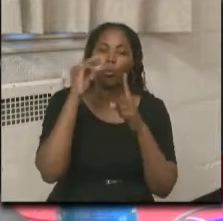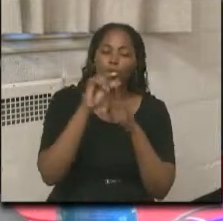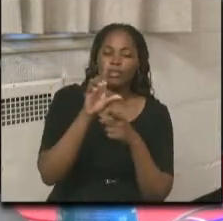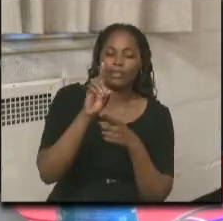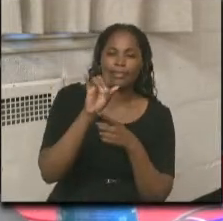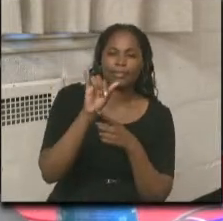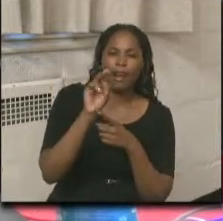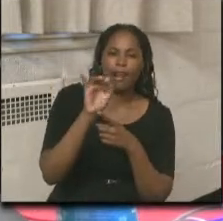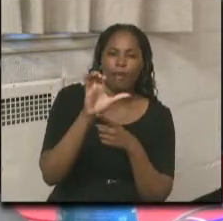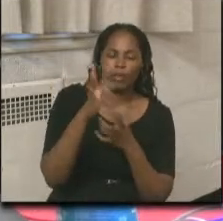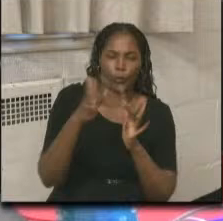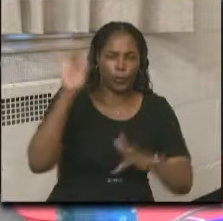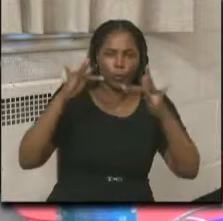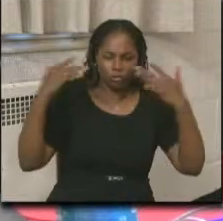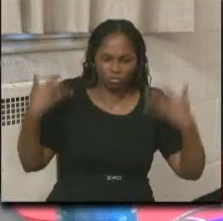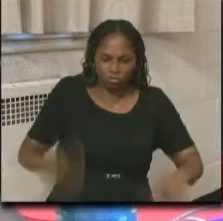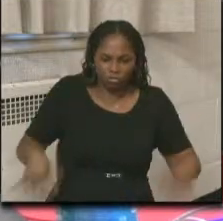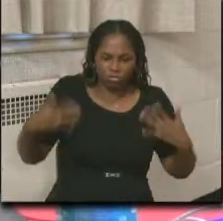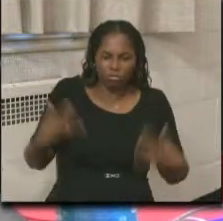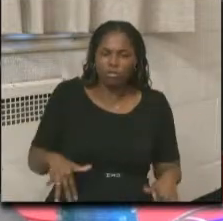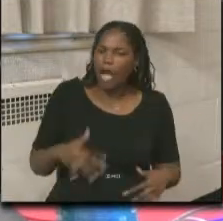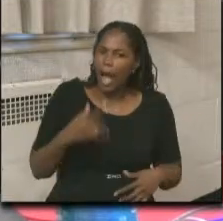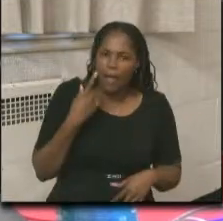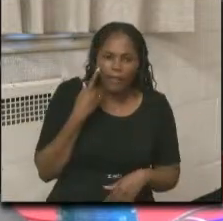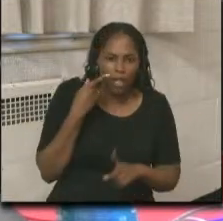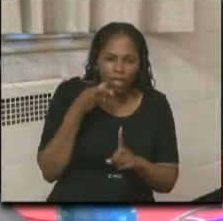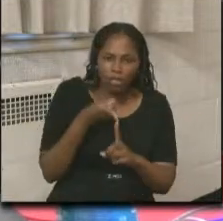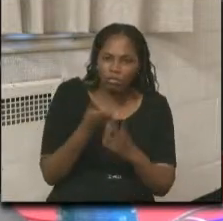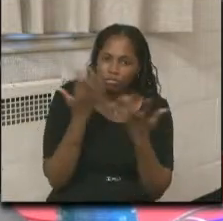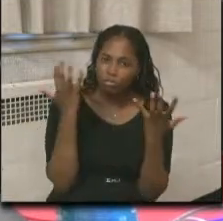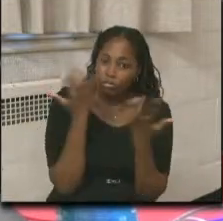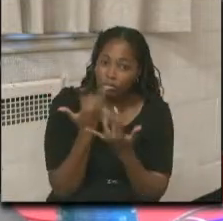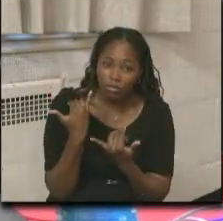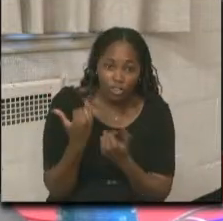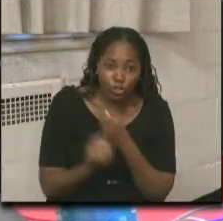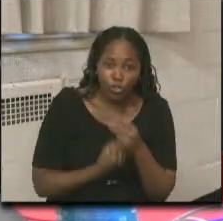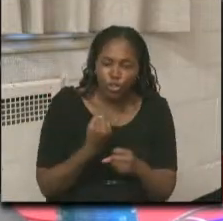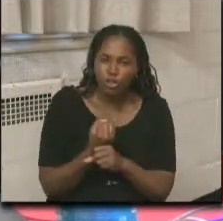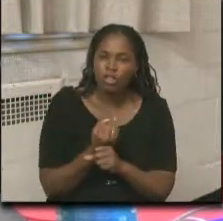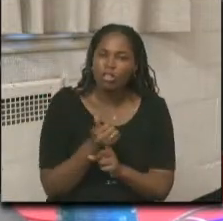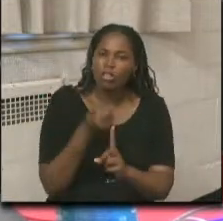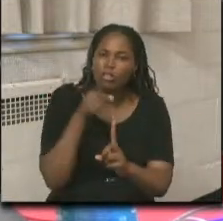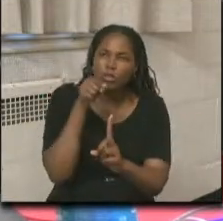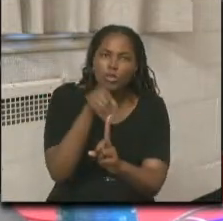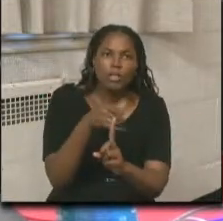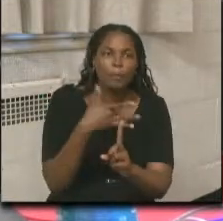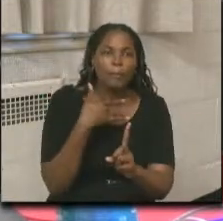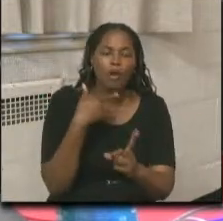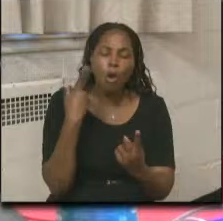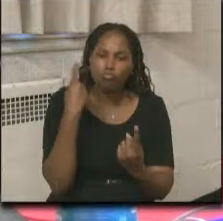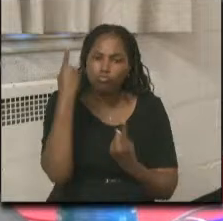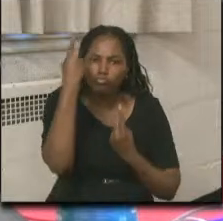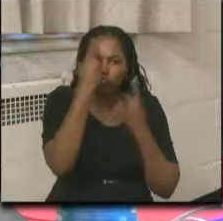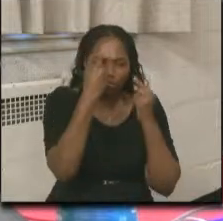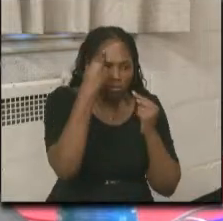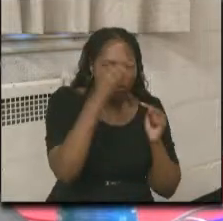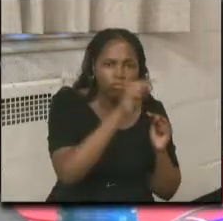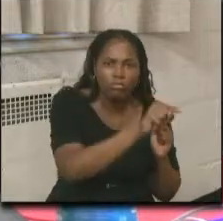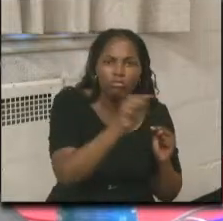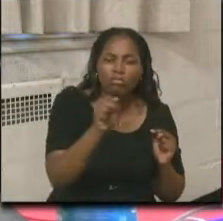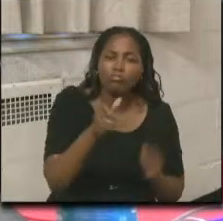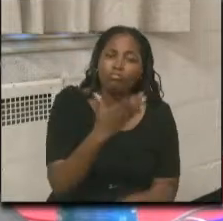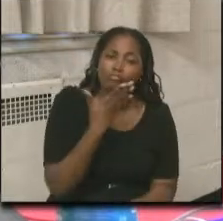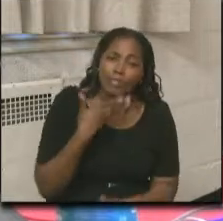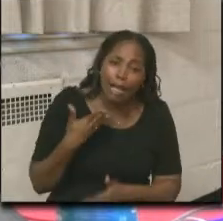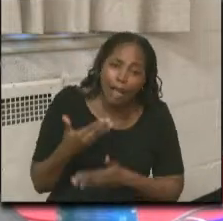that. You have done such a phenomenal job this year. I think you are so thoughtful, so kind, so strategic,